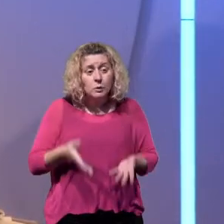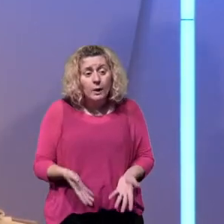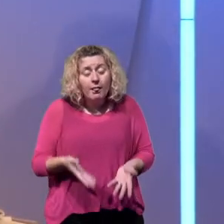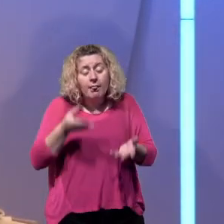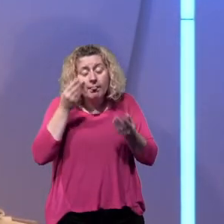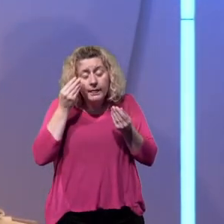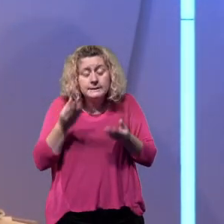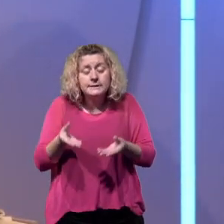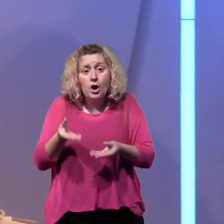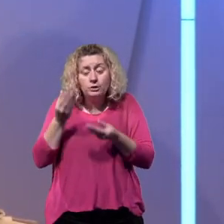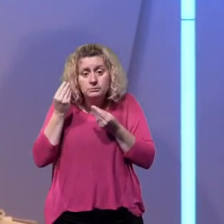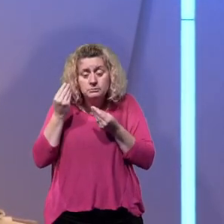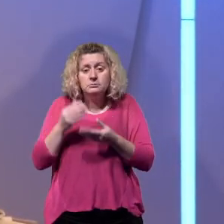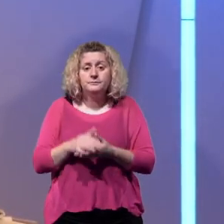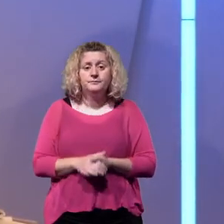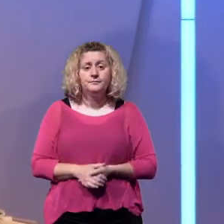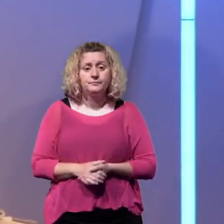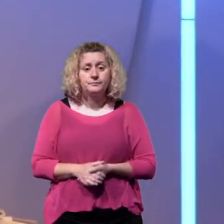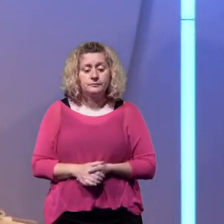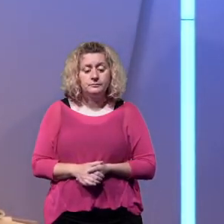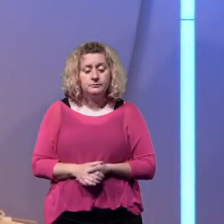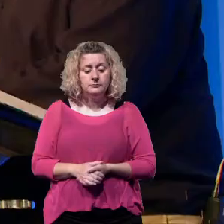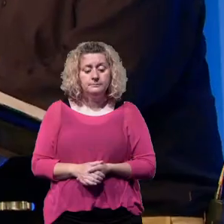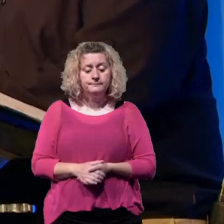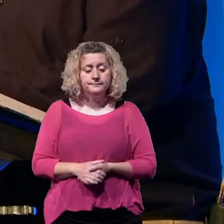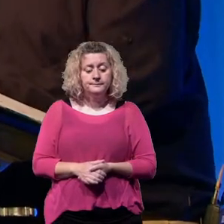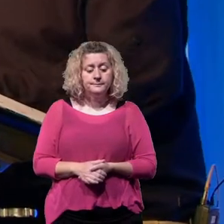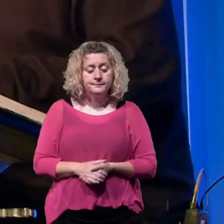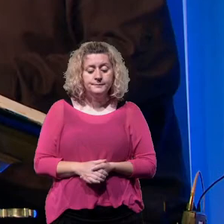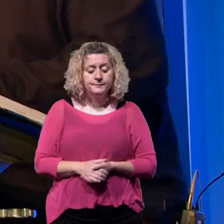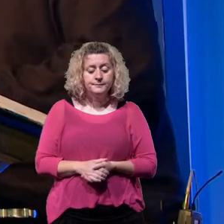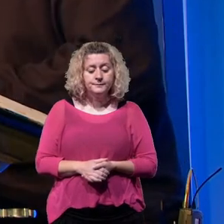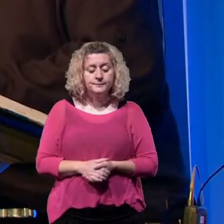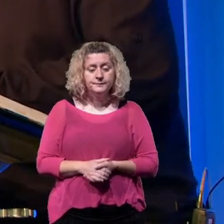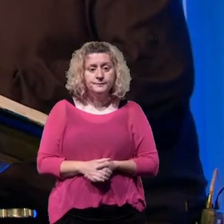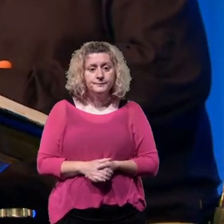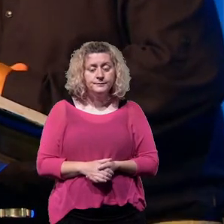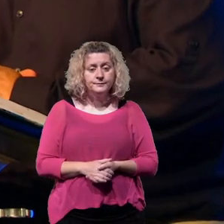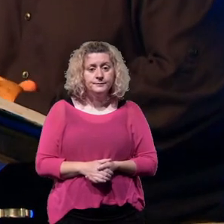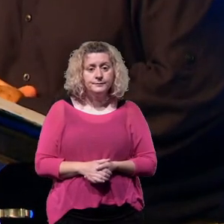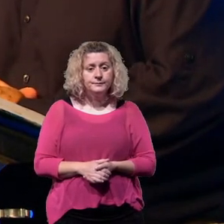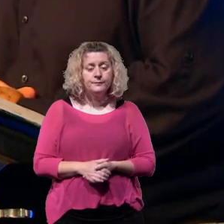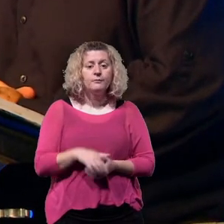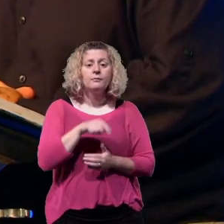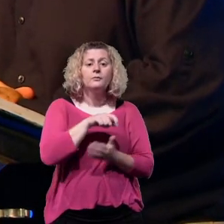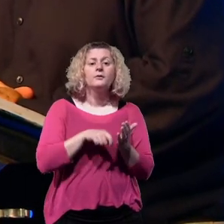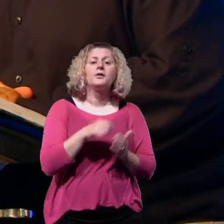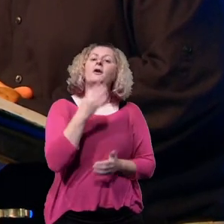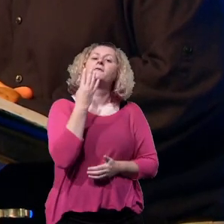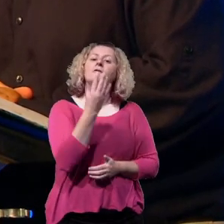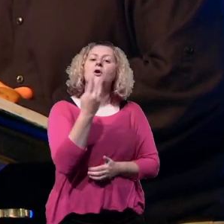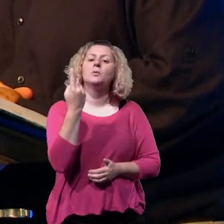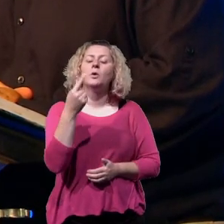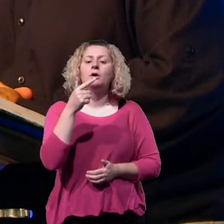particularly if you, it was just extraordinary to experience that. And have a look down. Can we see verses 41, 42, 43? They're so